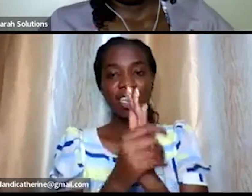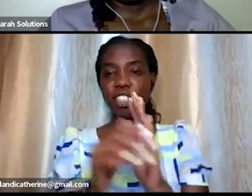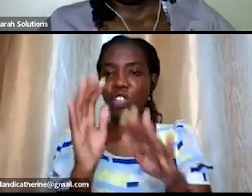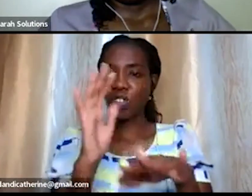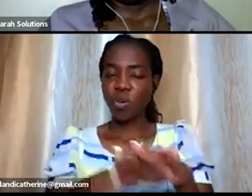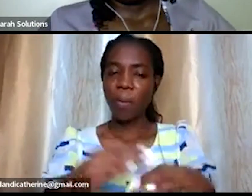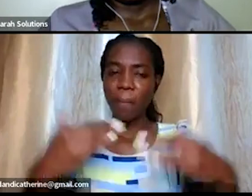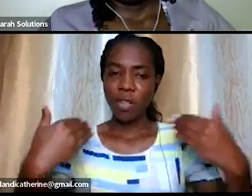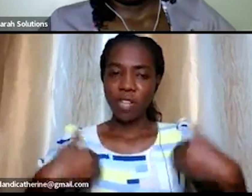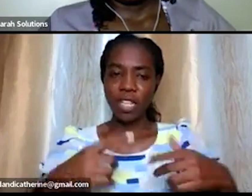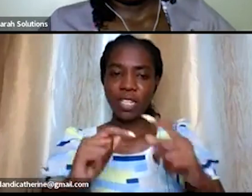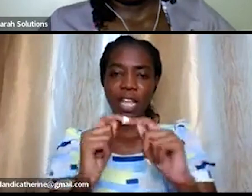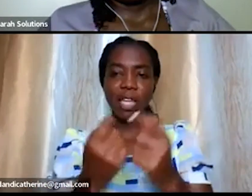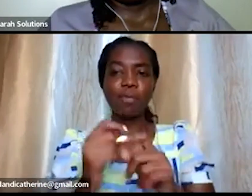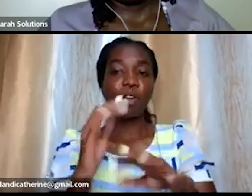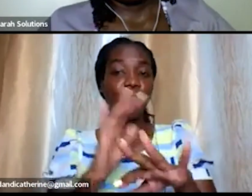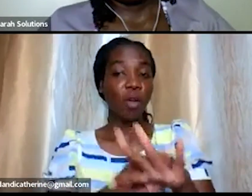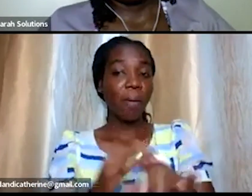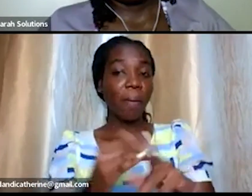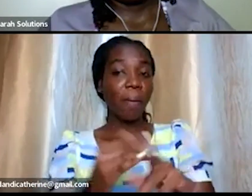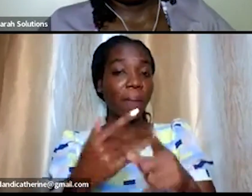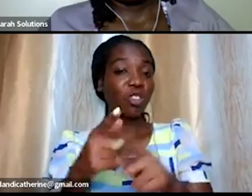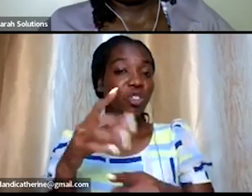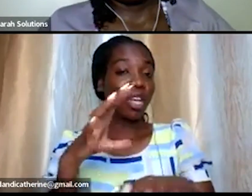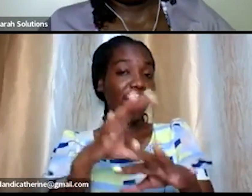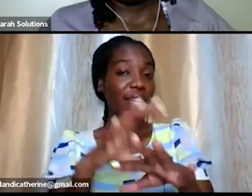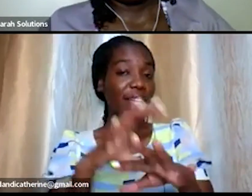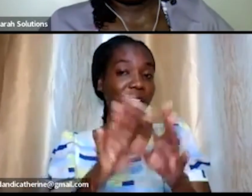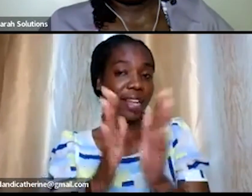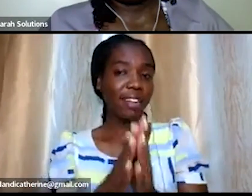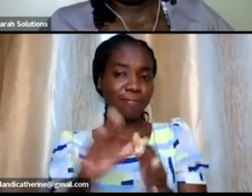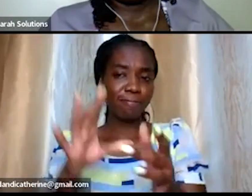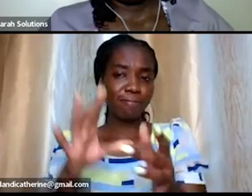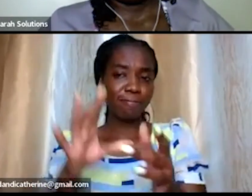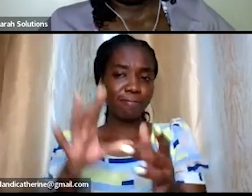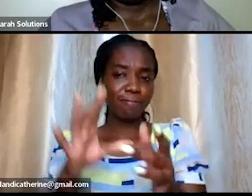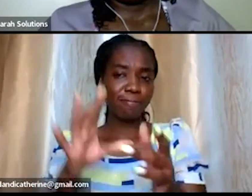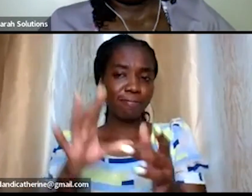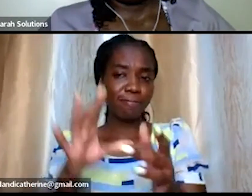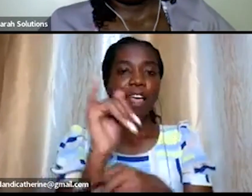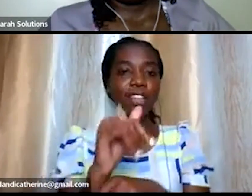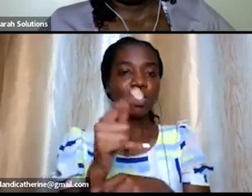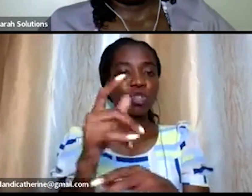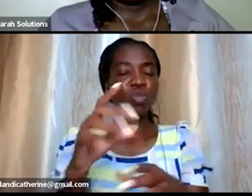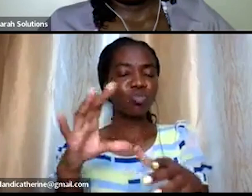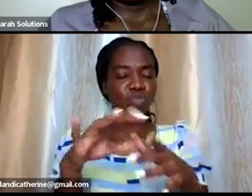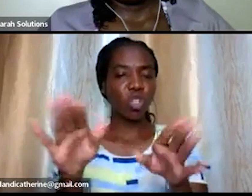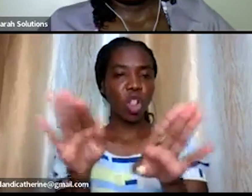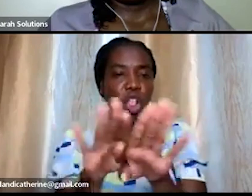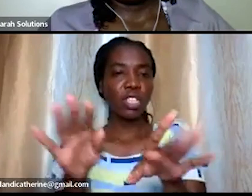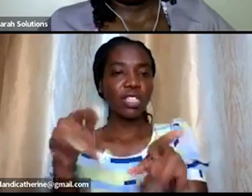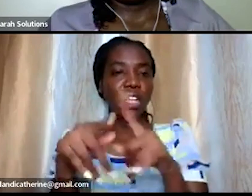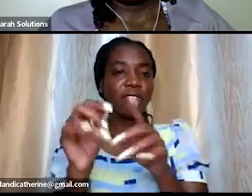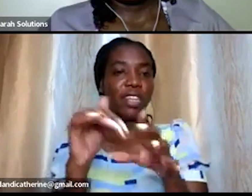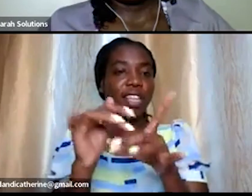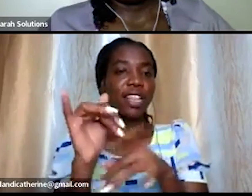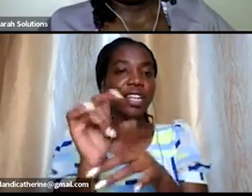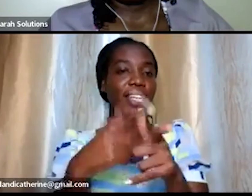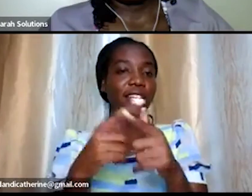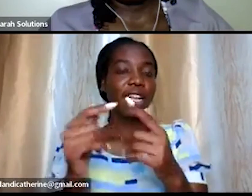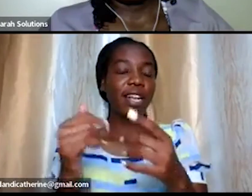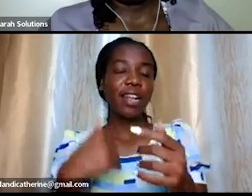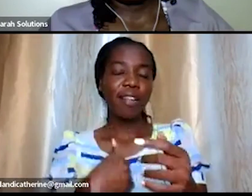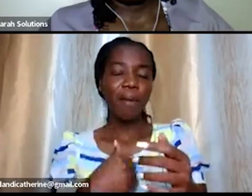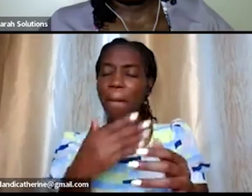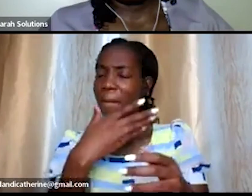is great. Just find it and plug yourself into it. Glue yourself into it and become the best version of yourself.